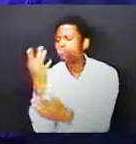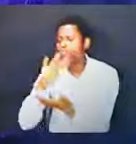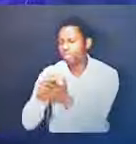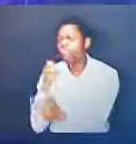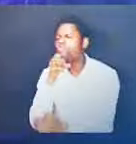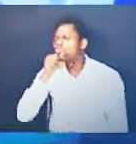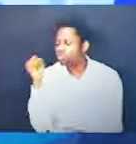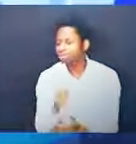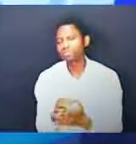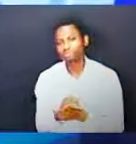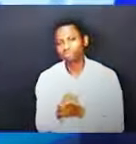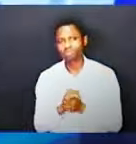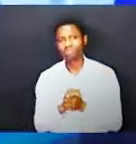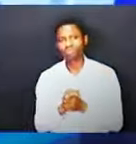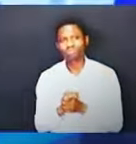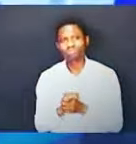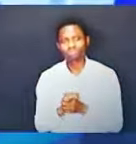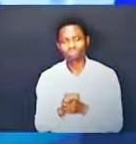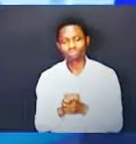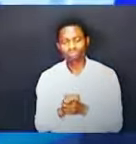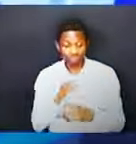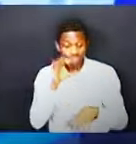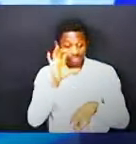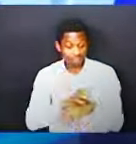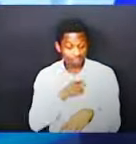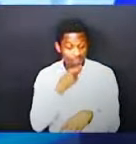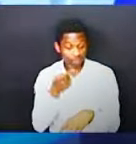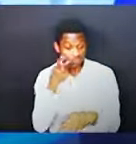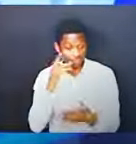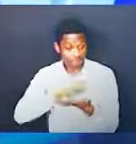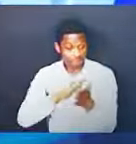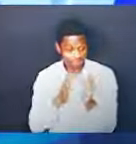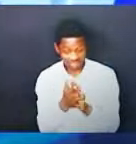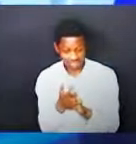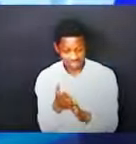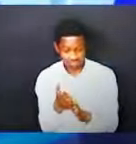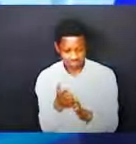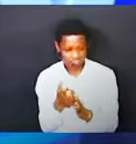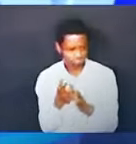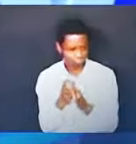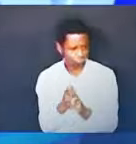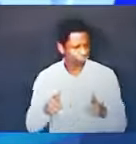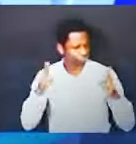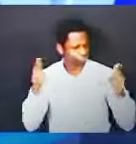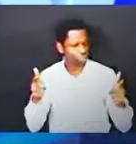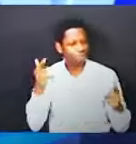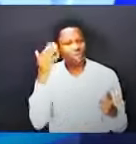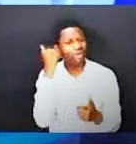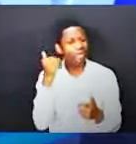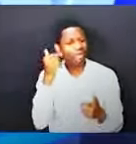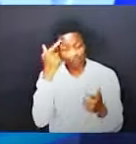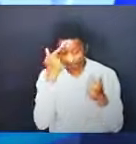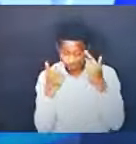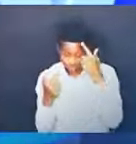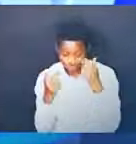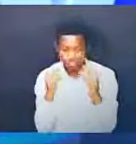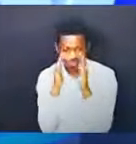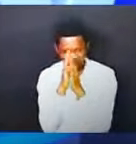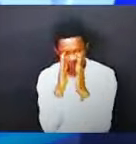The Church of Pentecost have come that far because of our prayer life. We want to